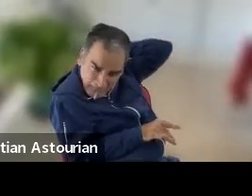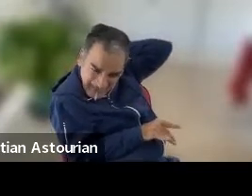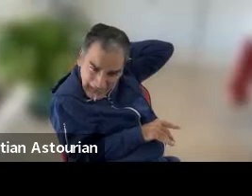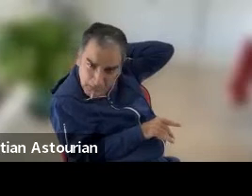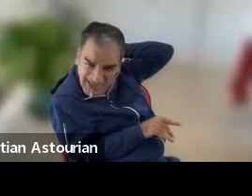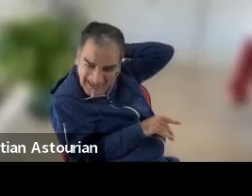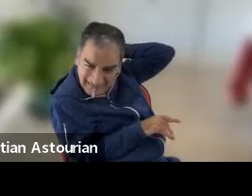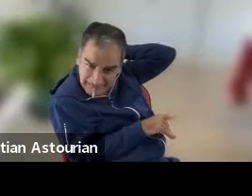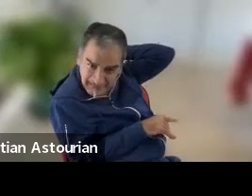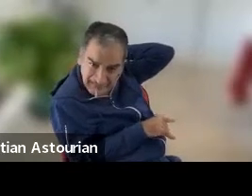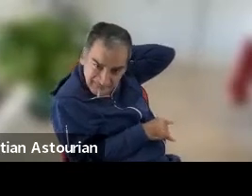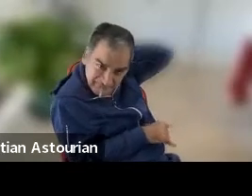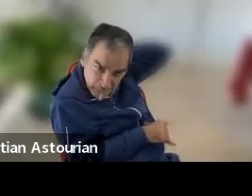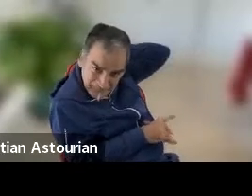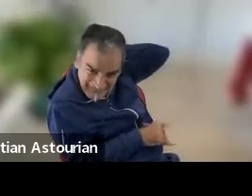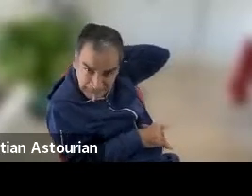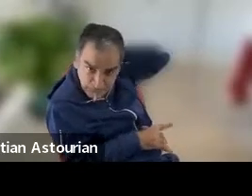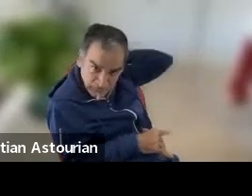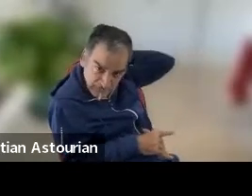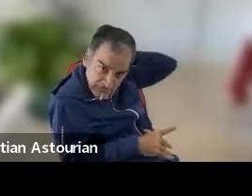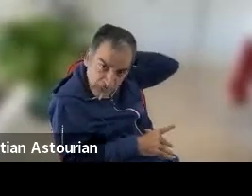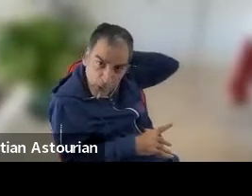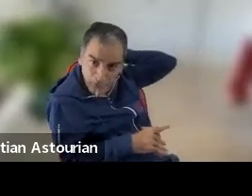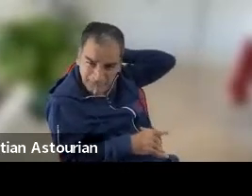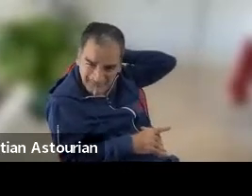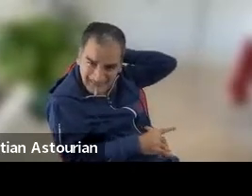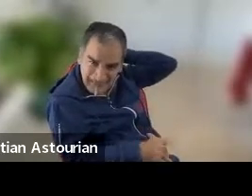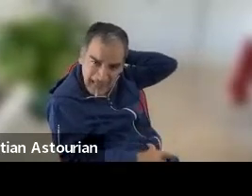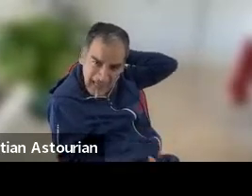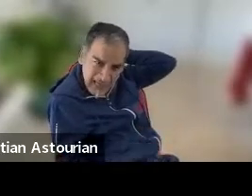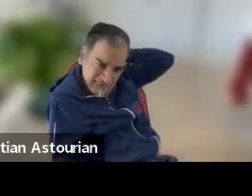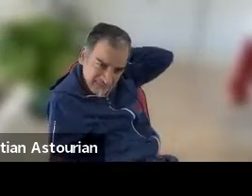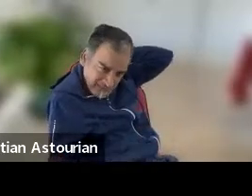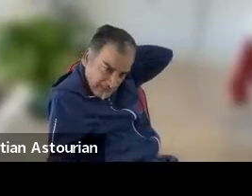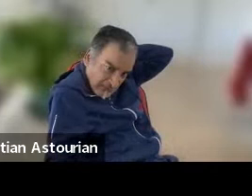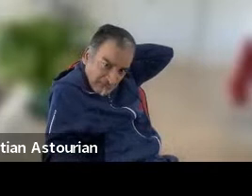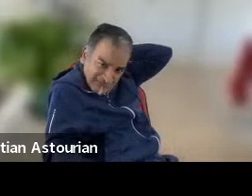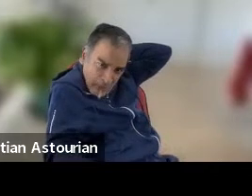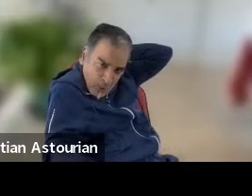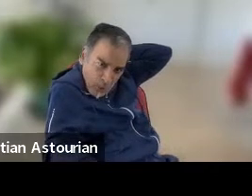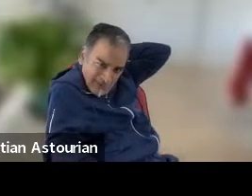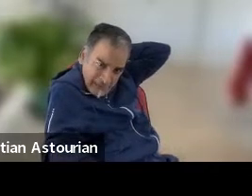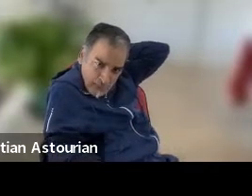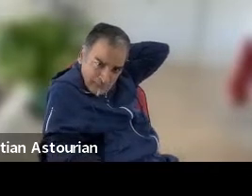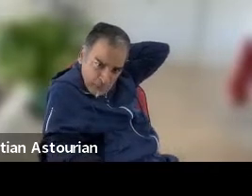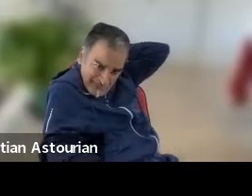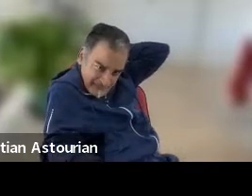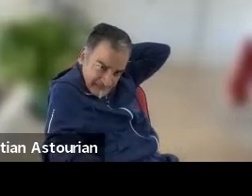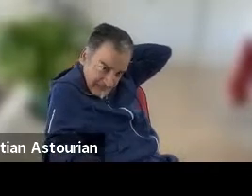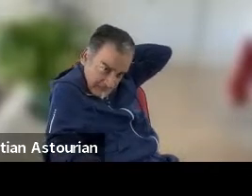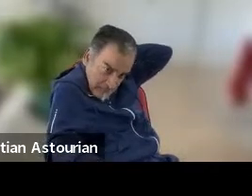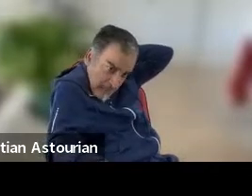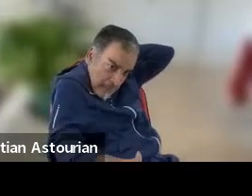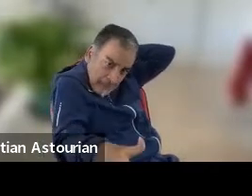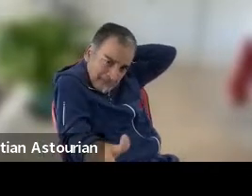Provide more awareness and information on mental health for the whole